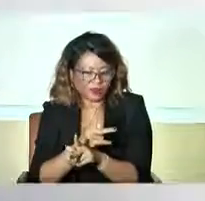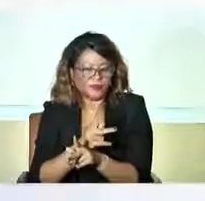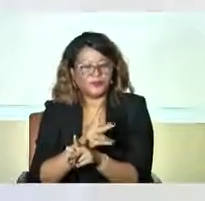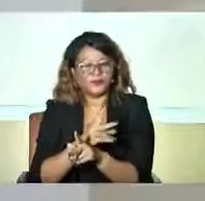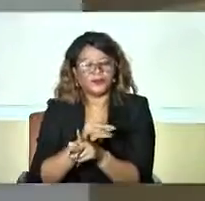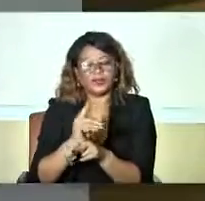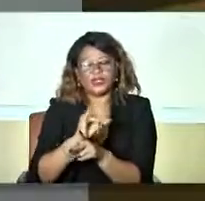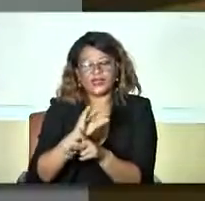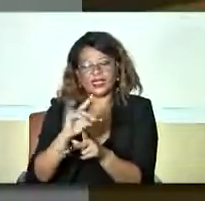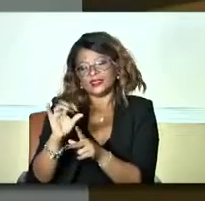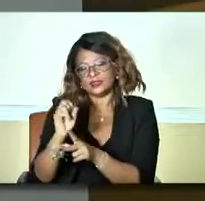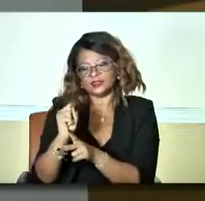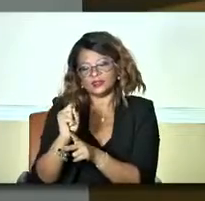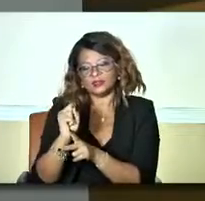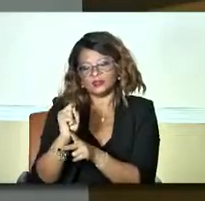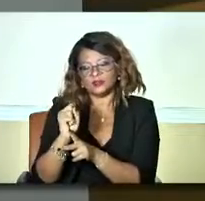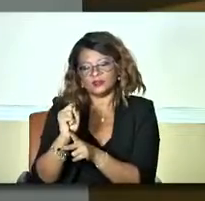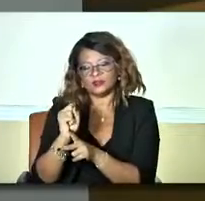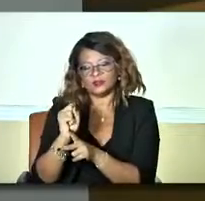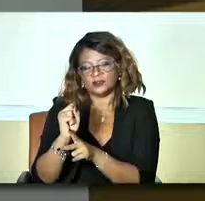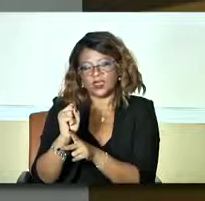patient. Another big part of our